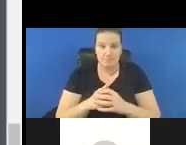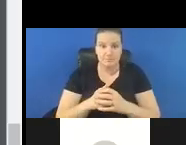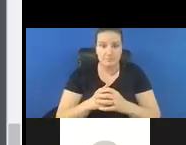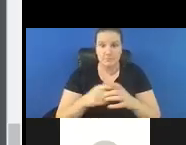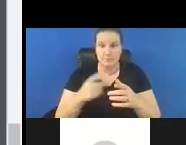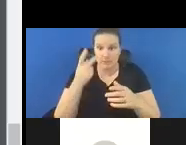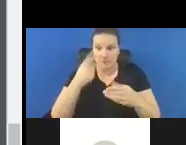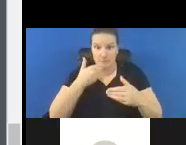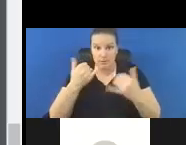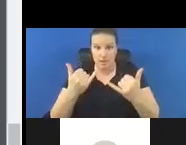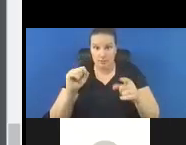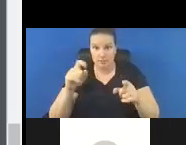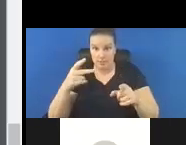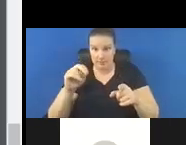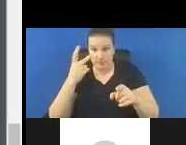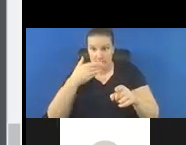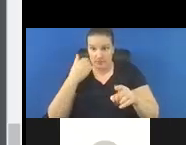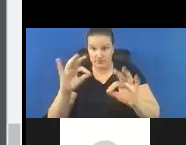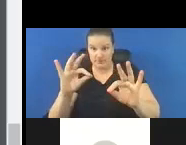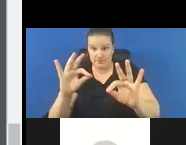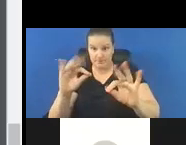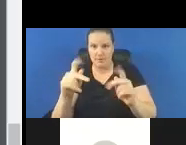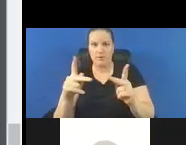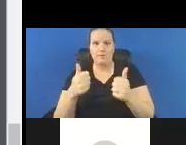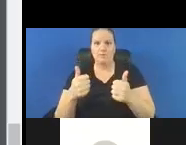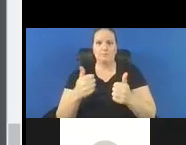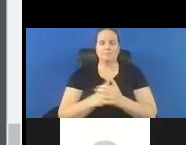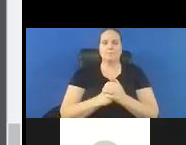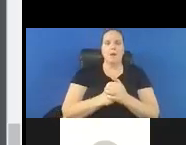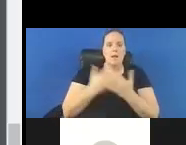Okay, I'm going to go ahead and move on to the next one, 1.2.